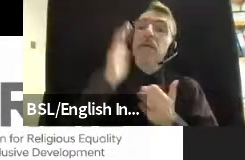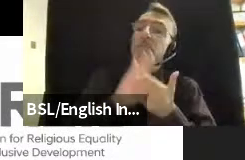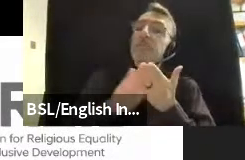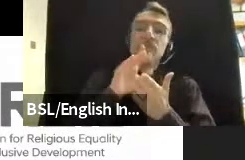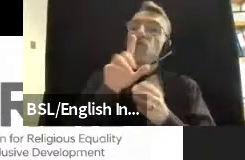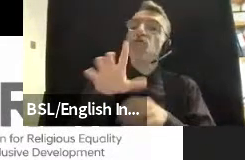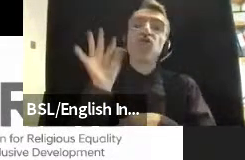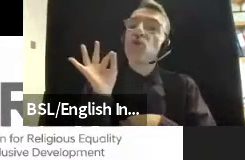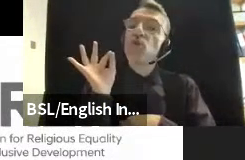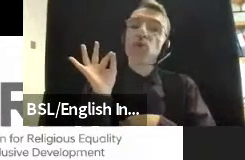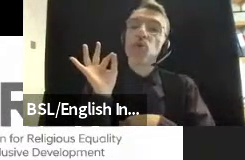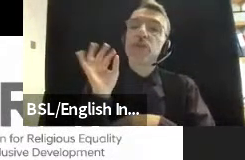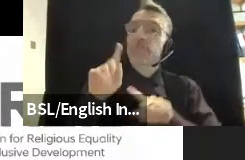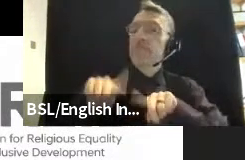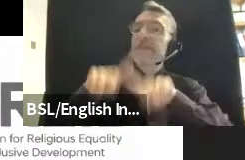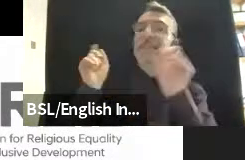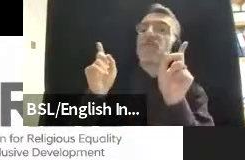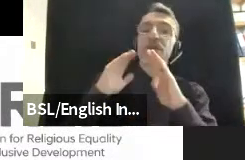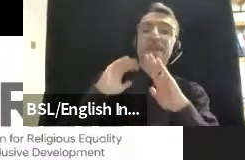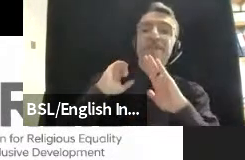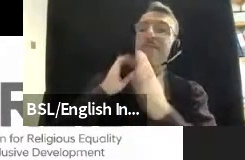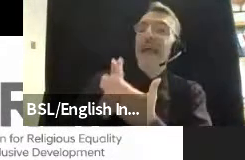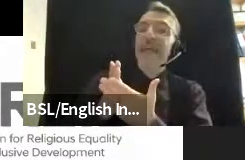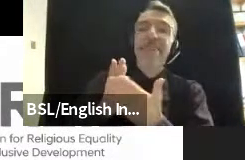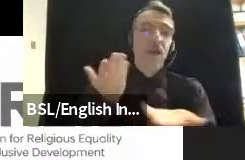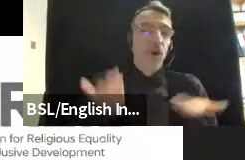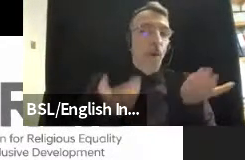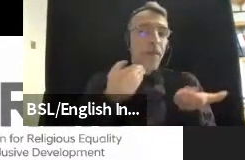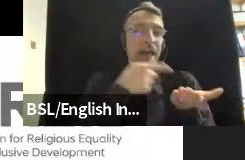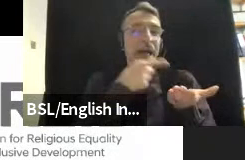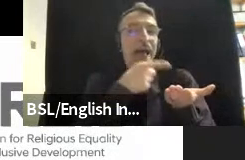choose any other religion than Islam.